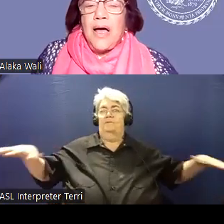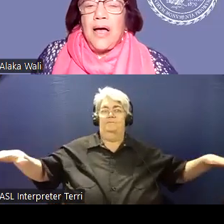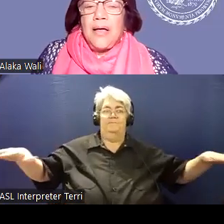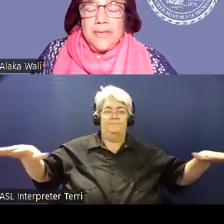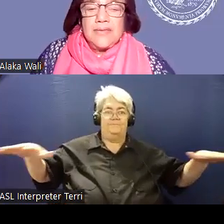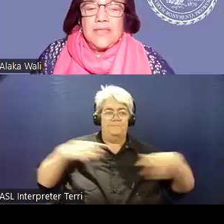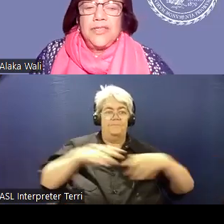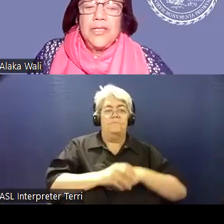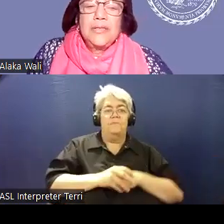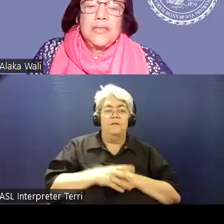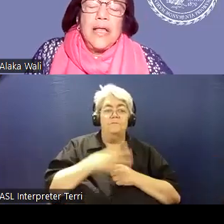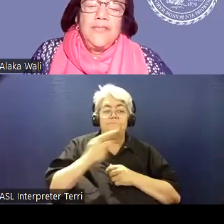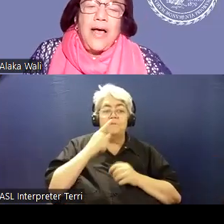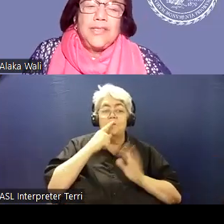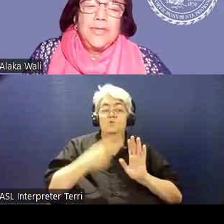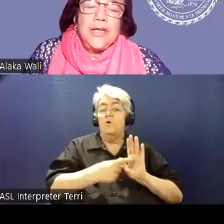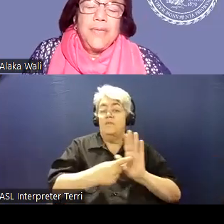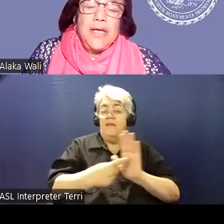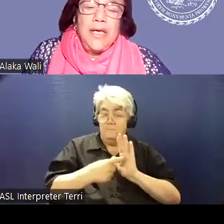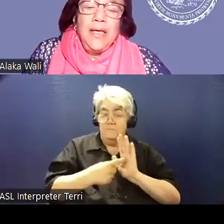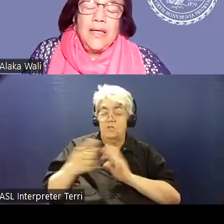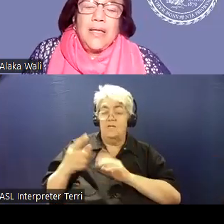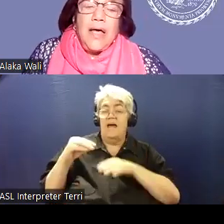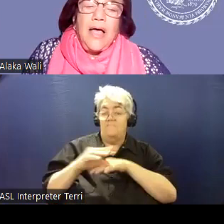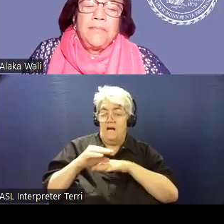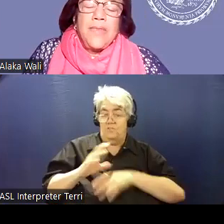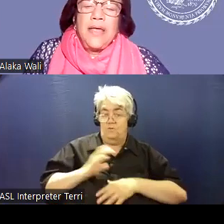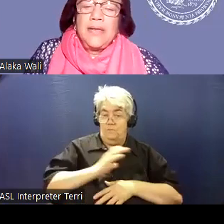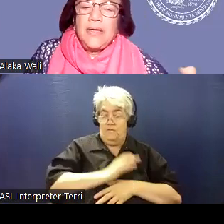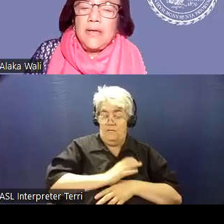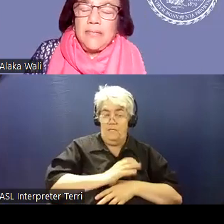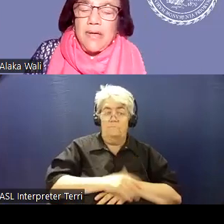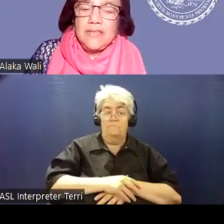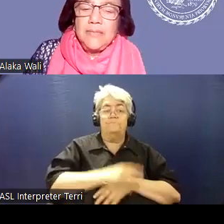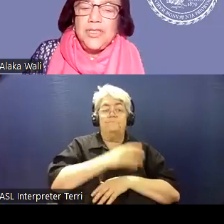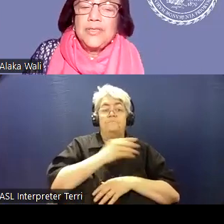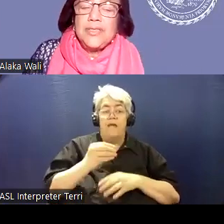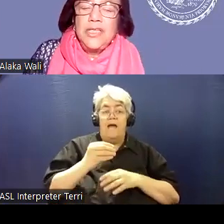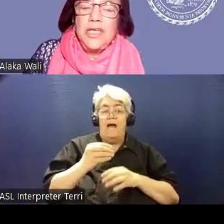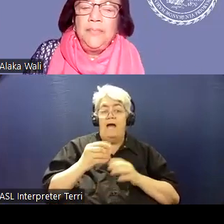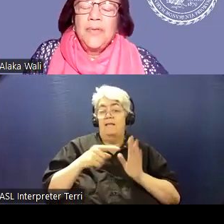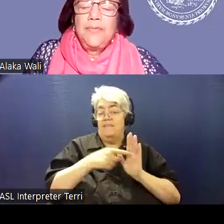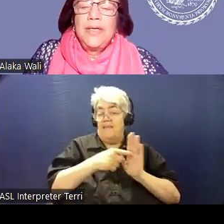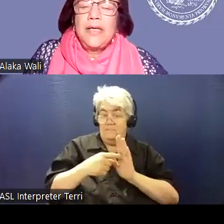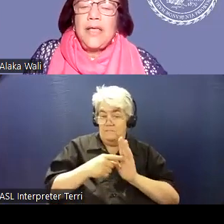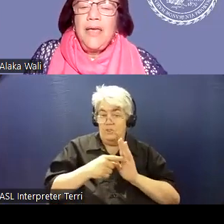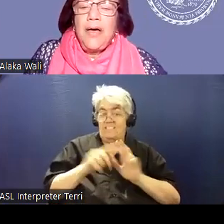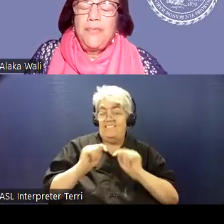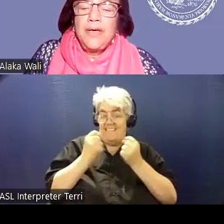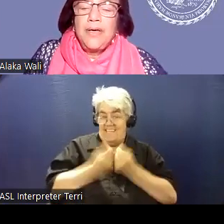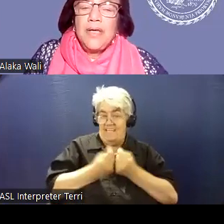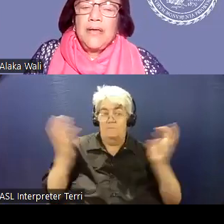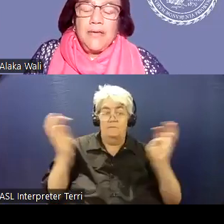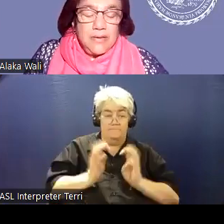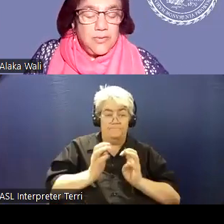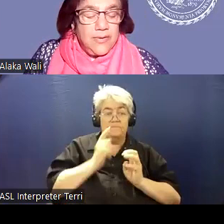So the exhibition advisory committee and the exhibitions team, we came up